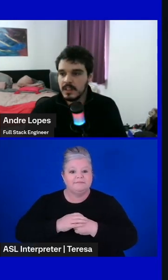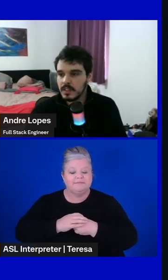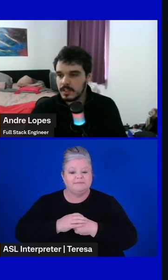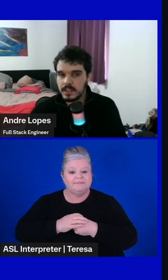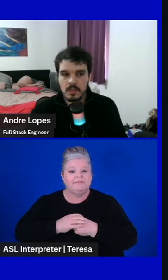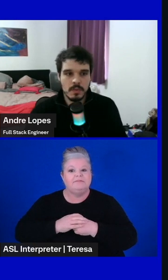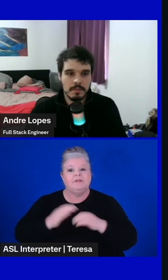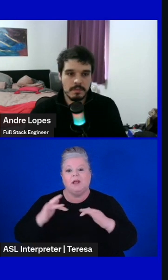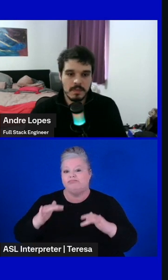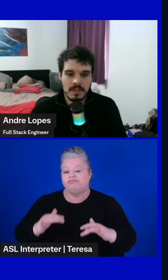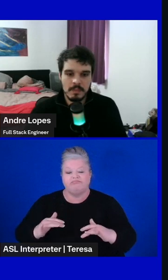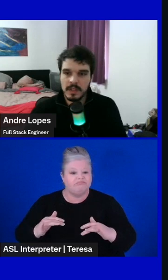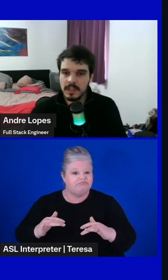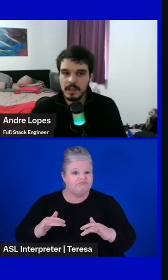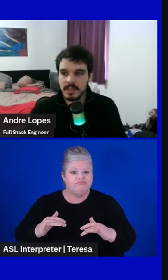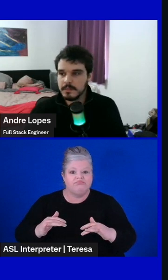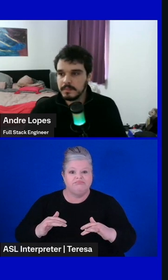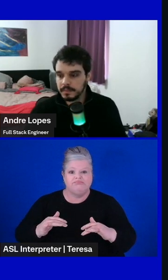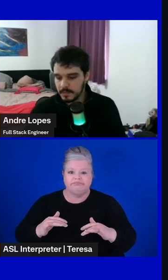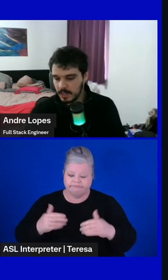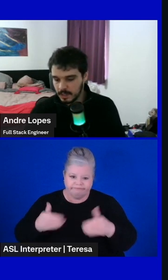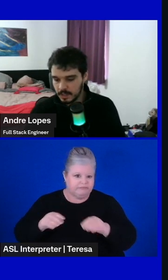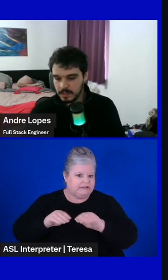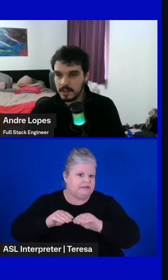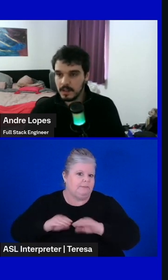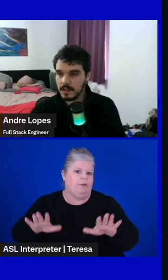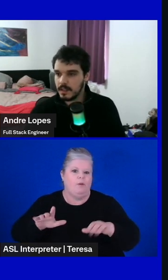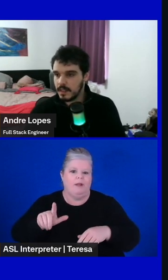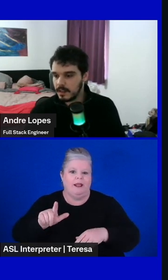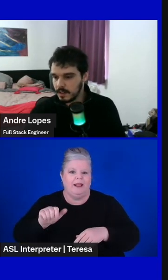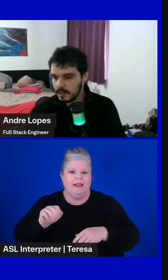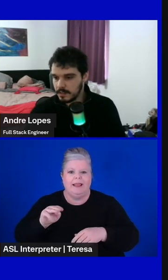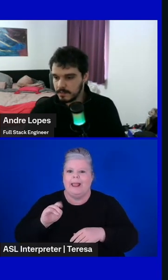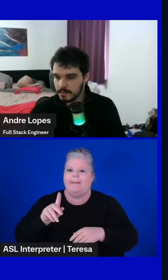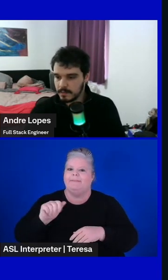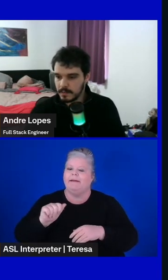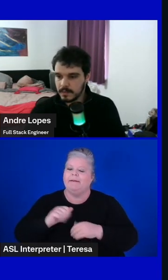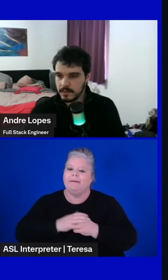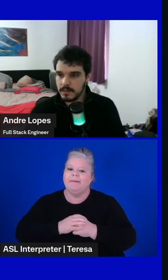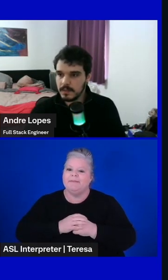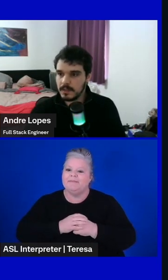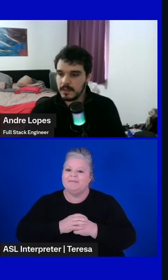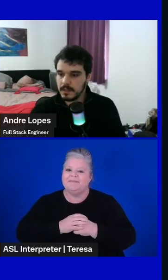And then I just need to deploy the Lambda. And I think